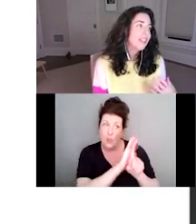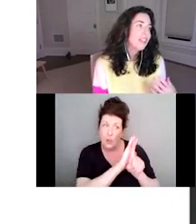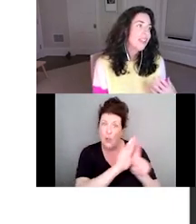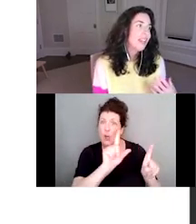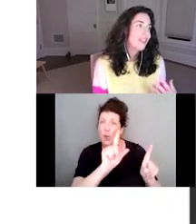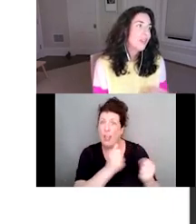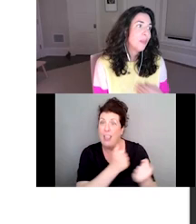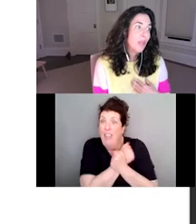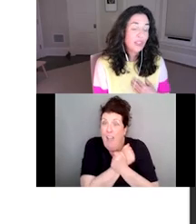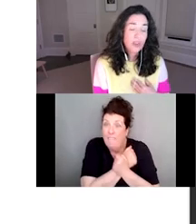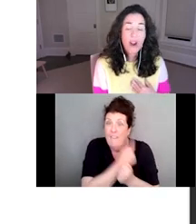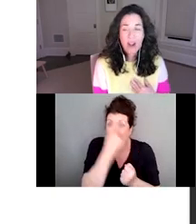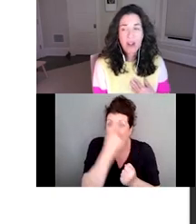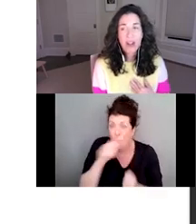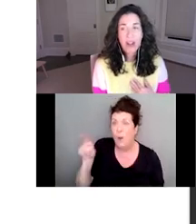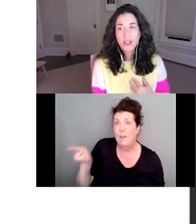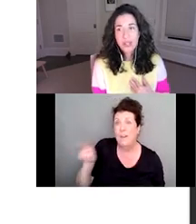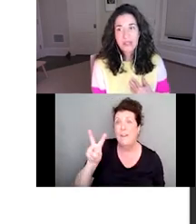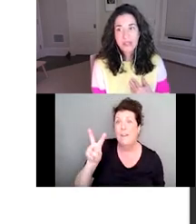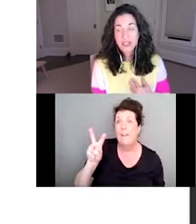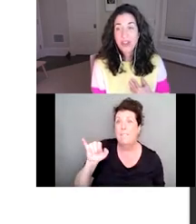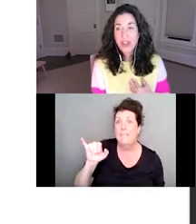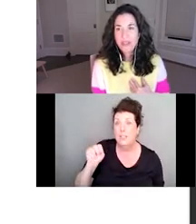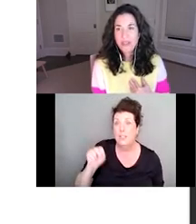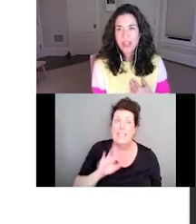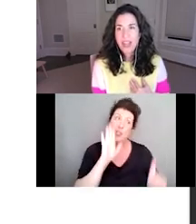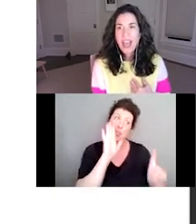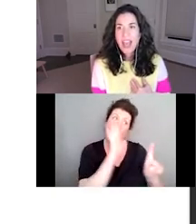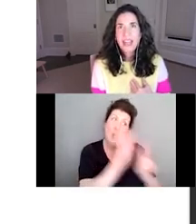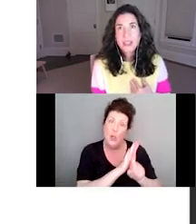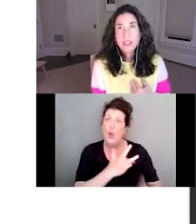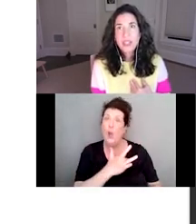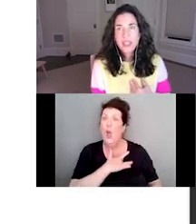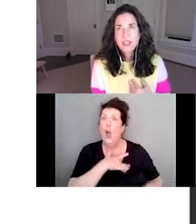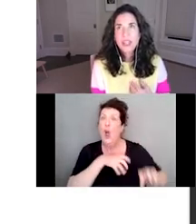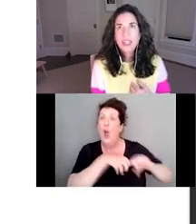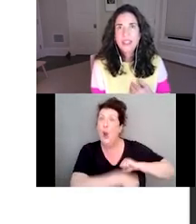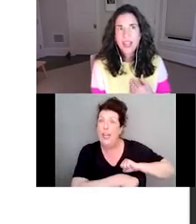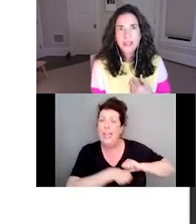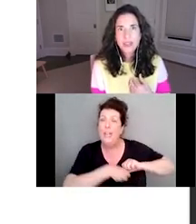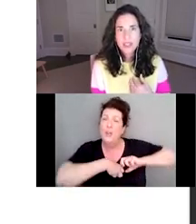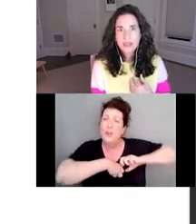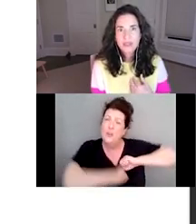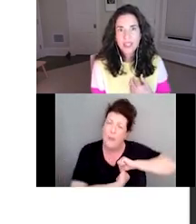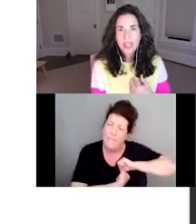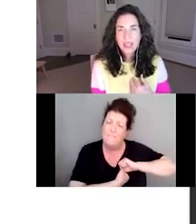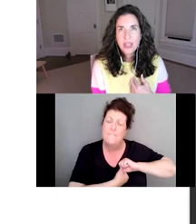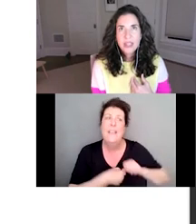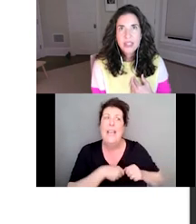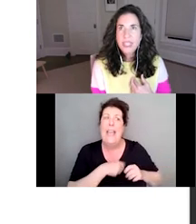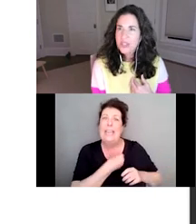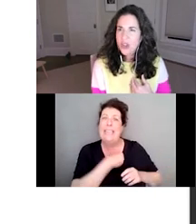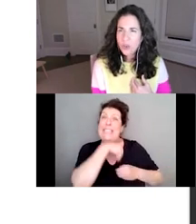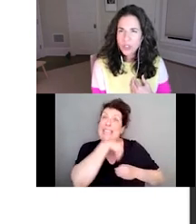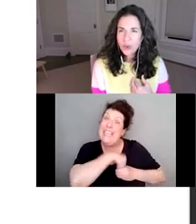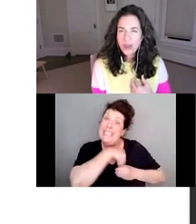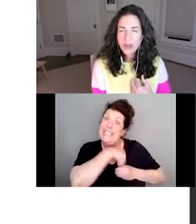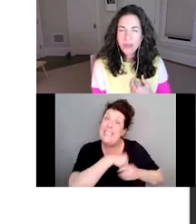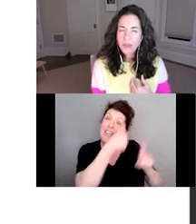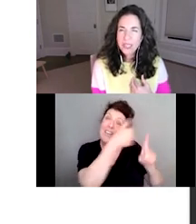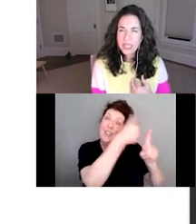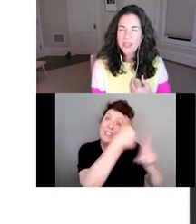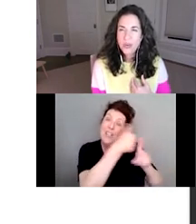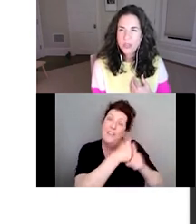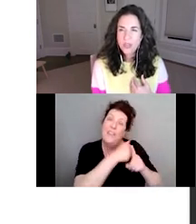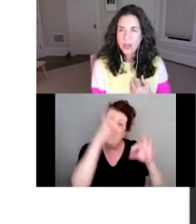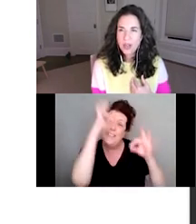It's, it's the, it's her heartache. It's her grief. It's her everything. And it's, it's the inside of herself that like, doesn't know what's going on,